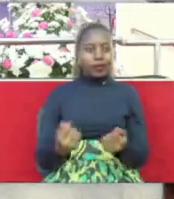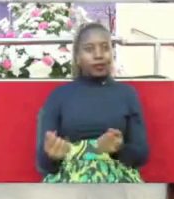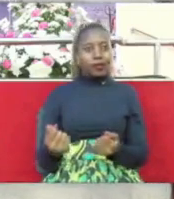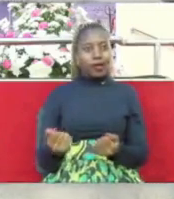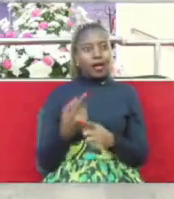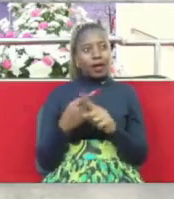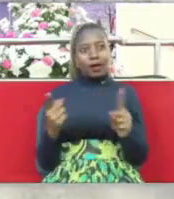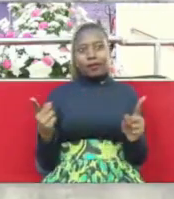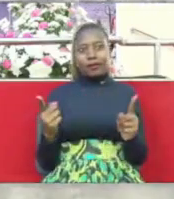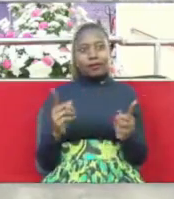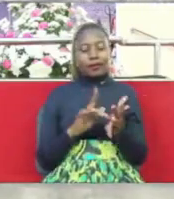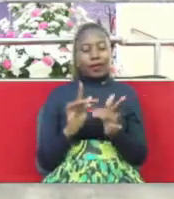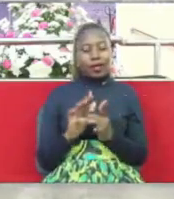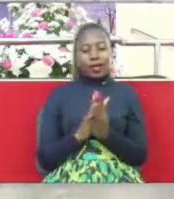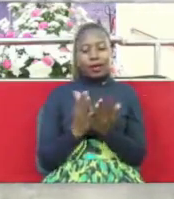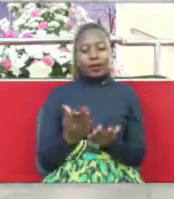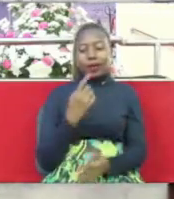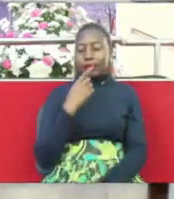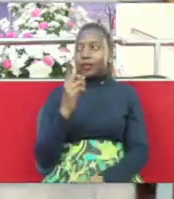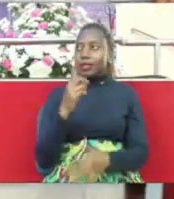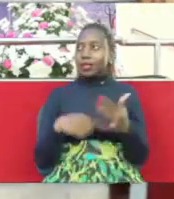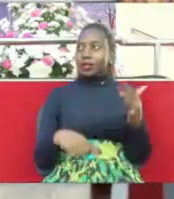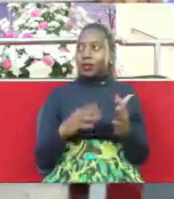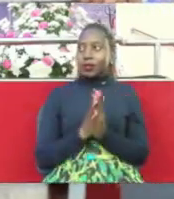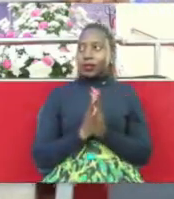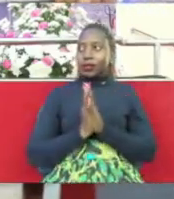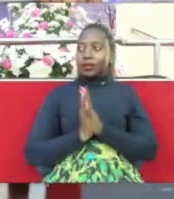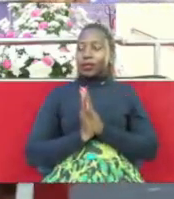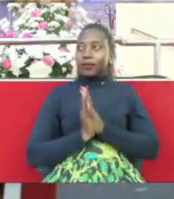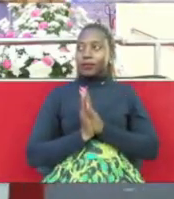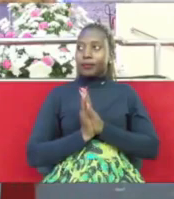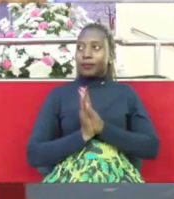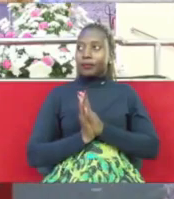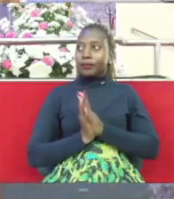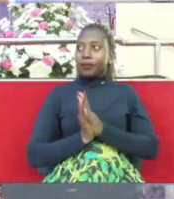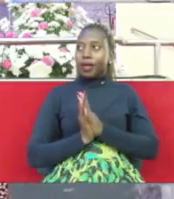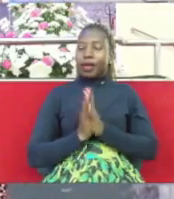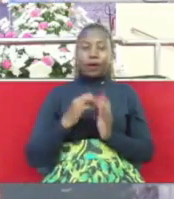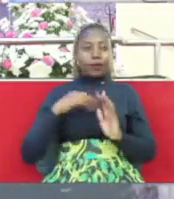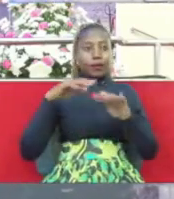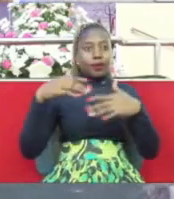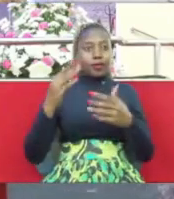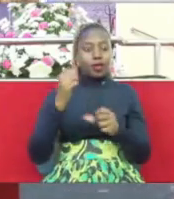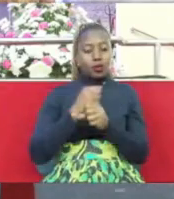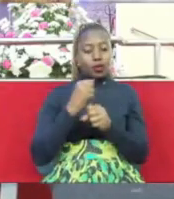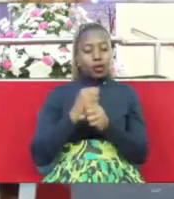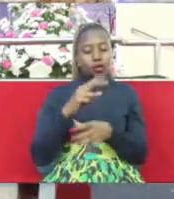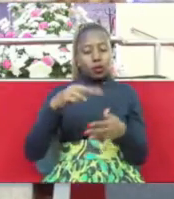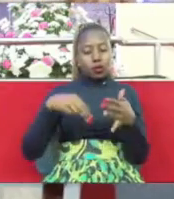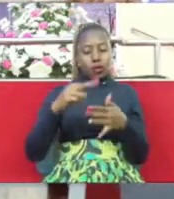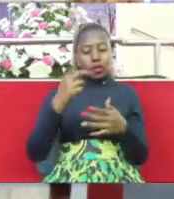read on the same chapter 33 and you will, I'm giving you that assignment to go back and read. Nakupatia wajibu wa kwenda kusoma pale, maana Biblia inasema